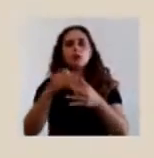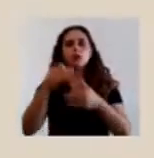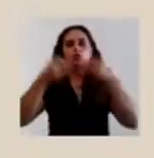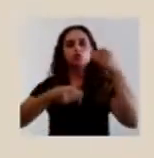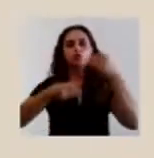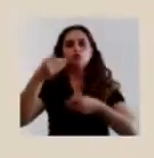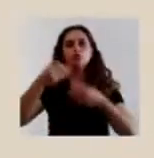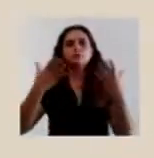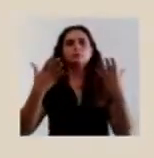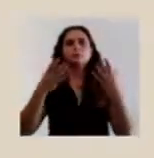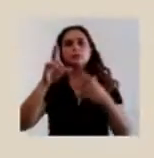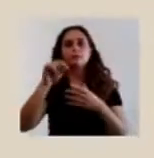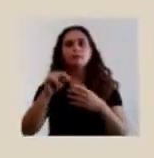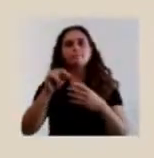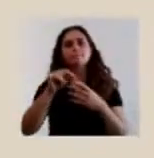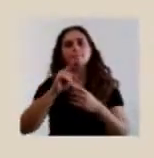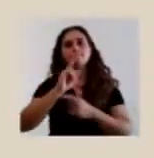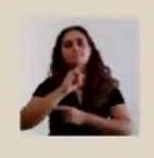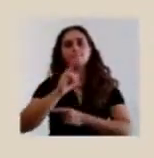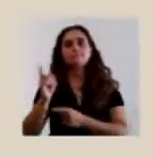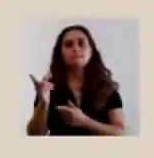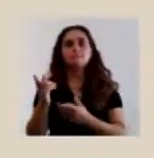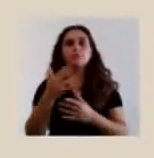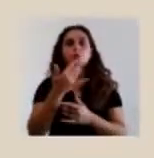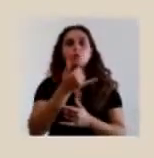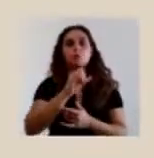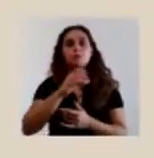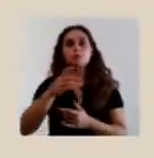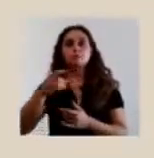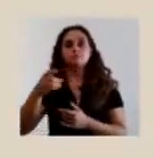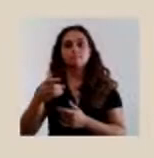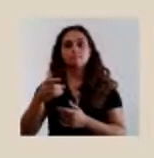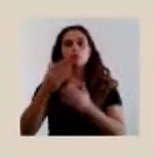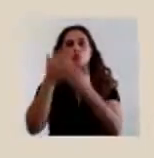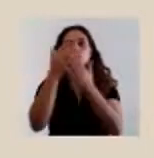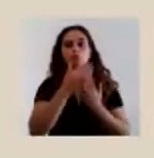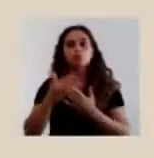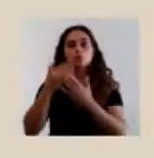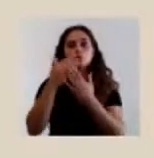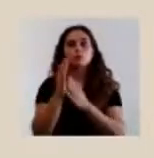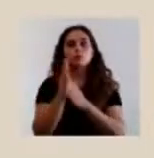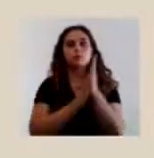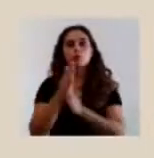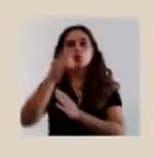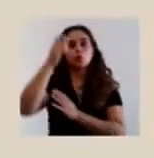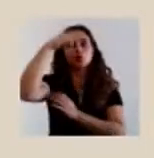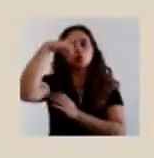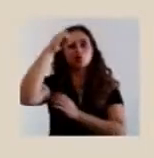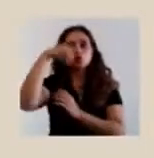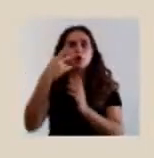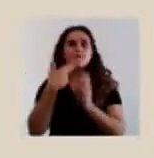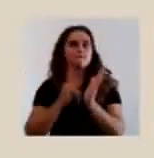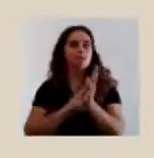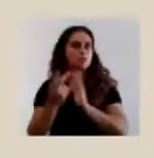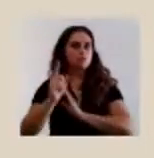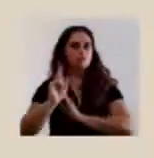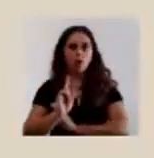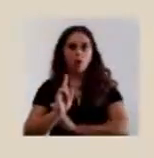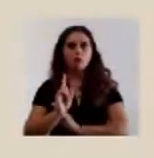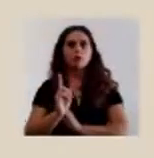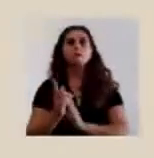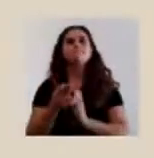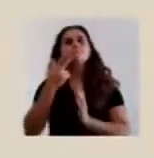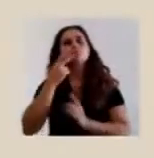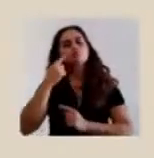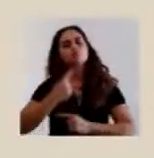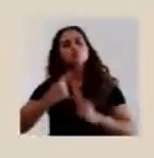system. Along these lines, a 2019 study using fictitious stories of criminal sentencing